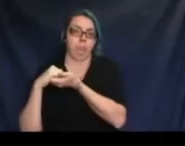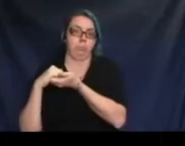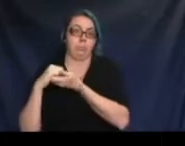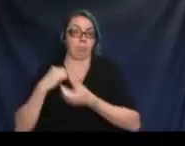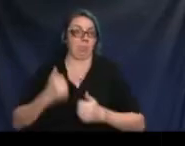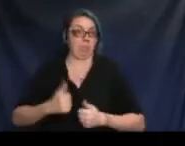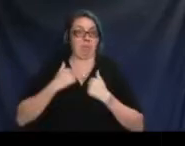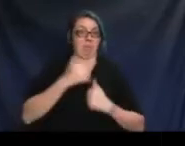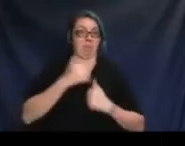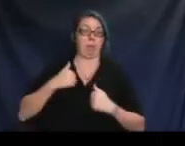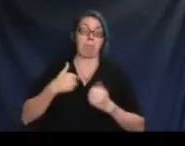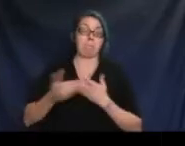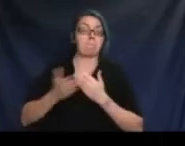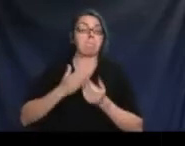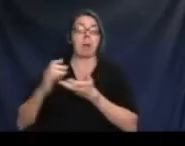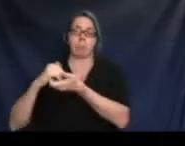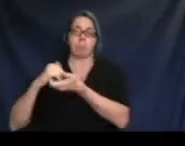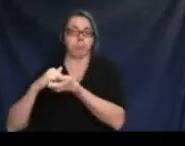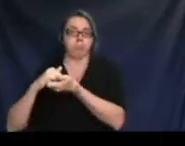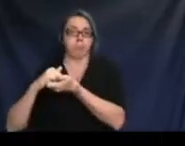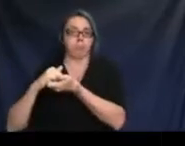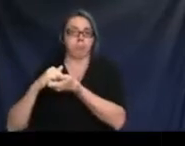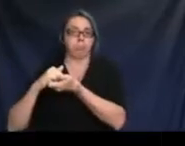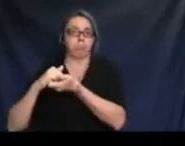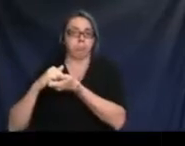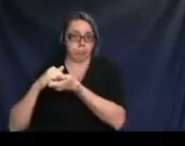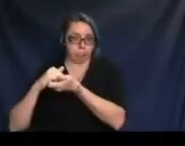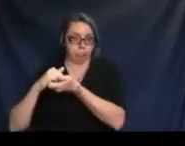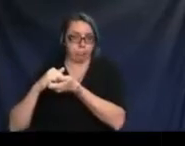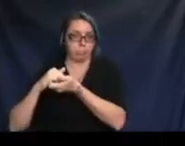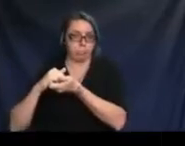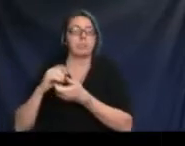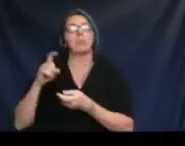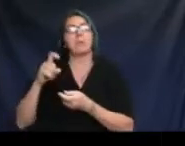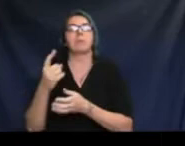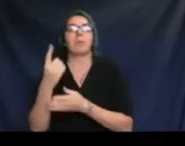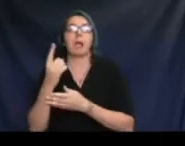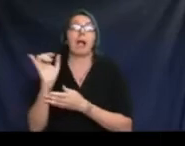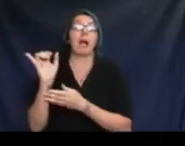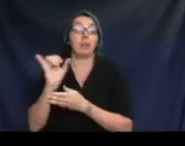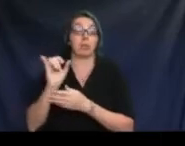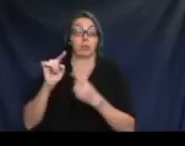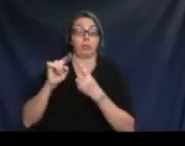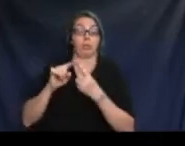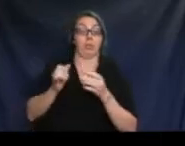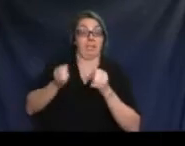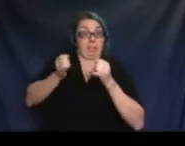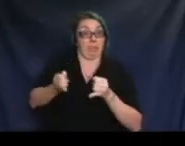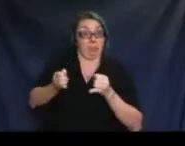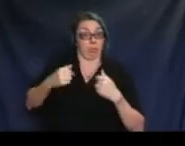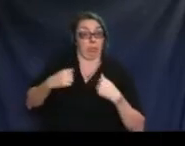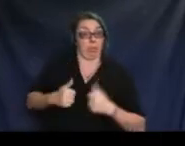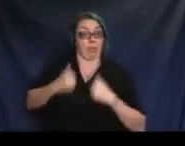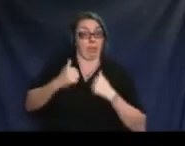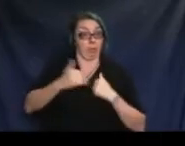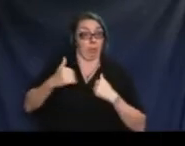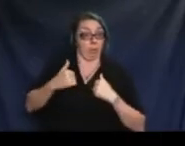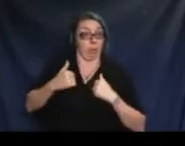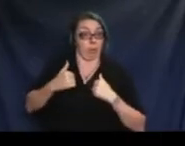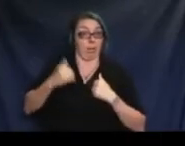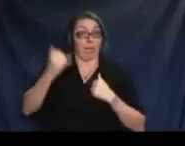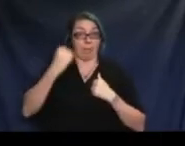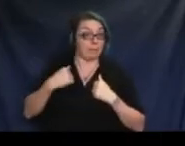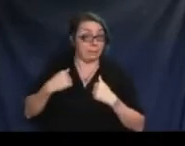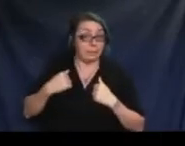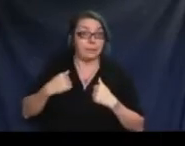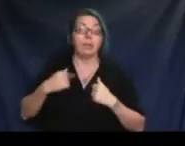it doesn't have to be both components, but there has to be either the artist or the arts organization based in Toronto. In